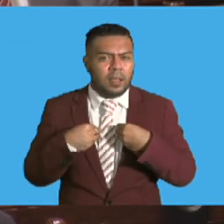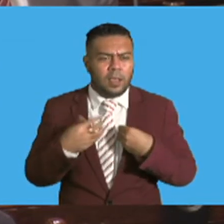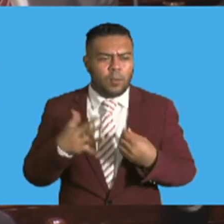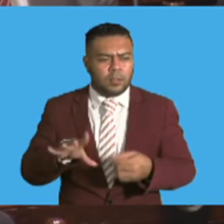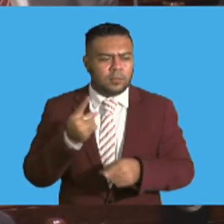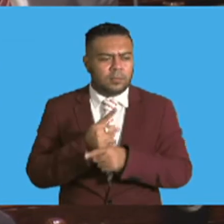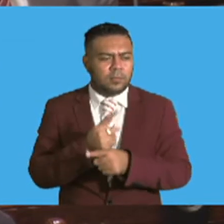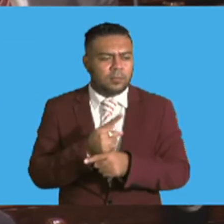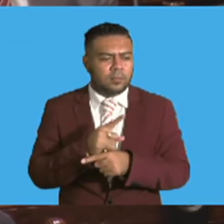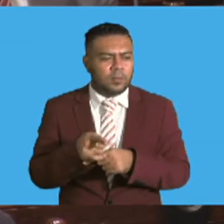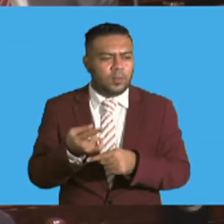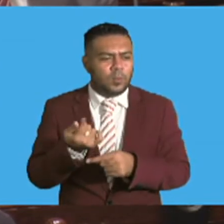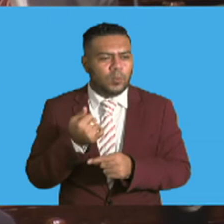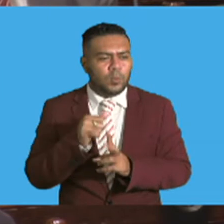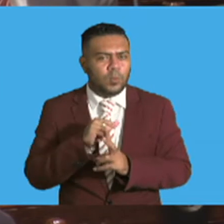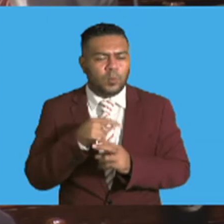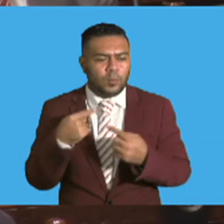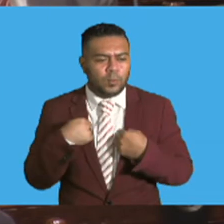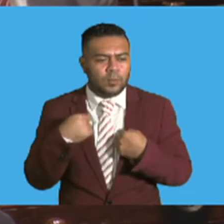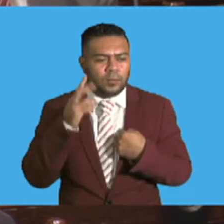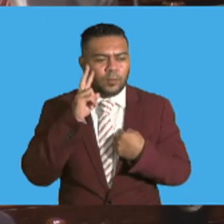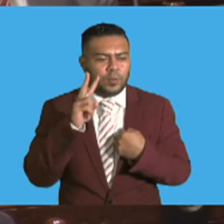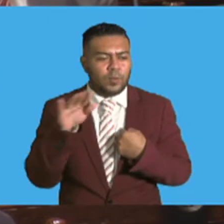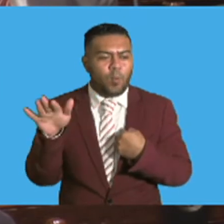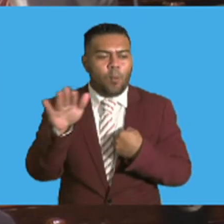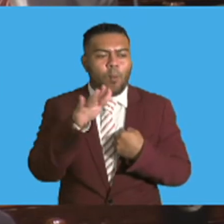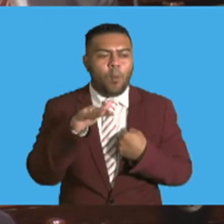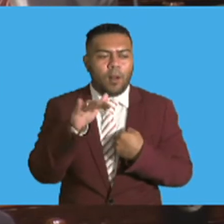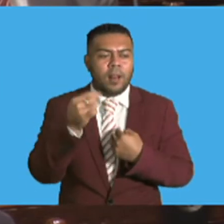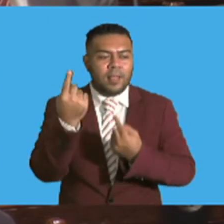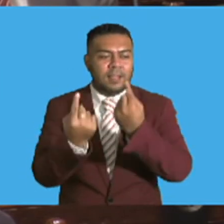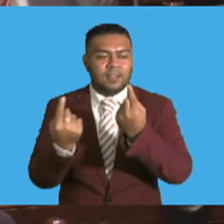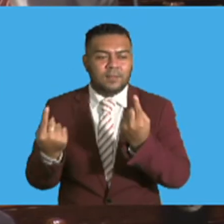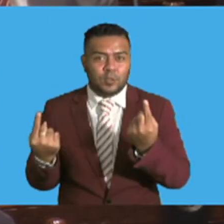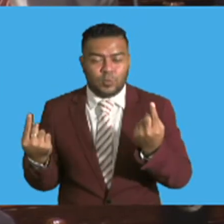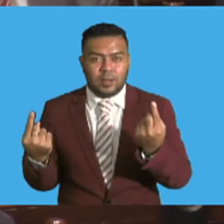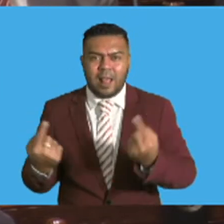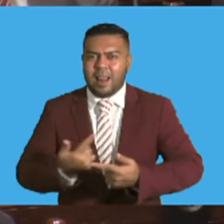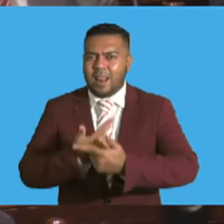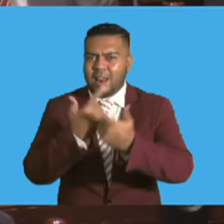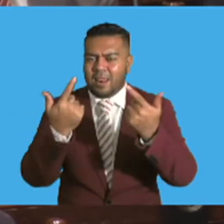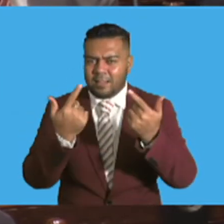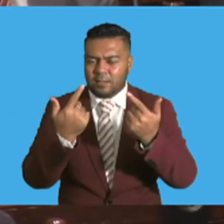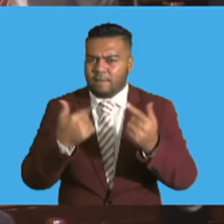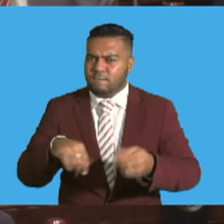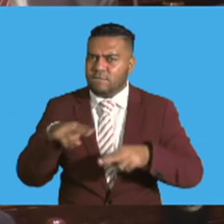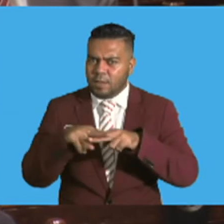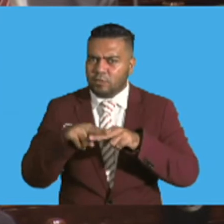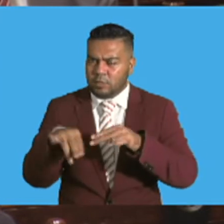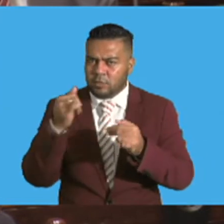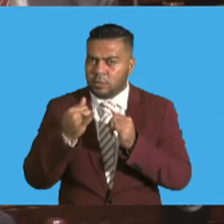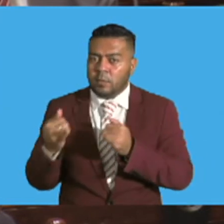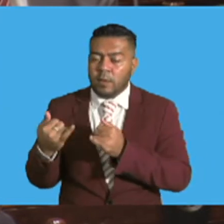sir, we actually wrote to all the individual large organizations, so Fiji Institute of Accountants, Fiji